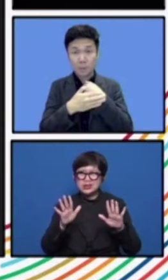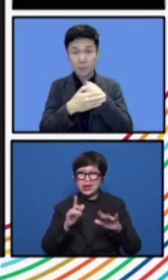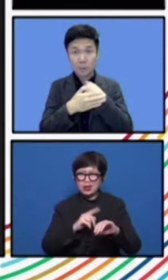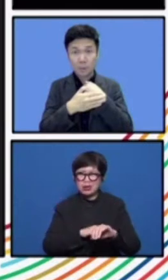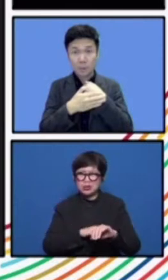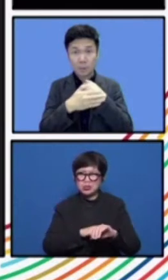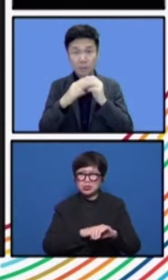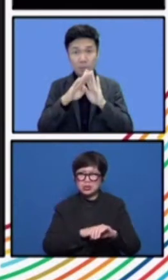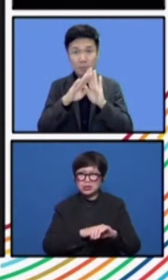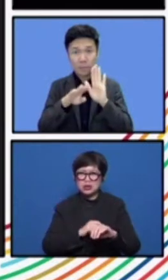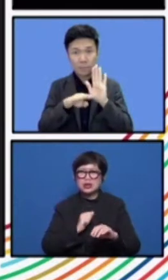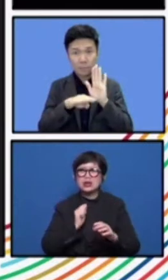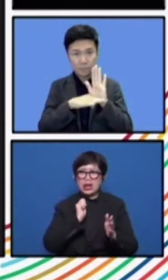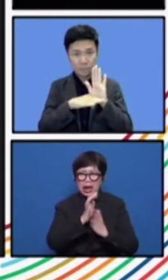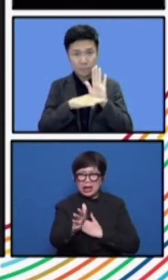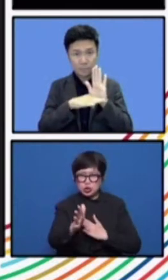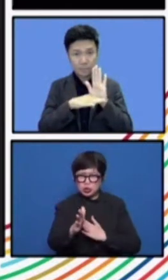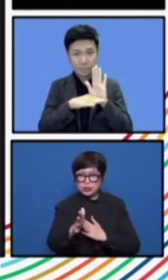agenda item